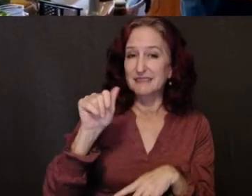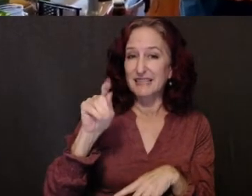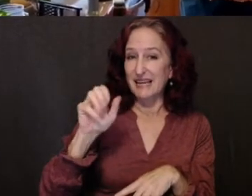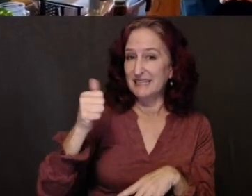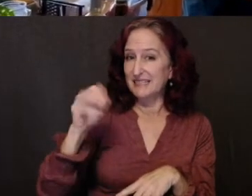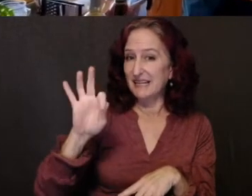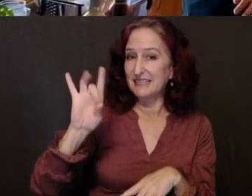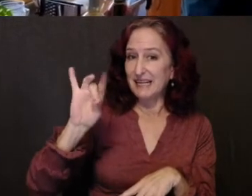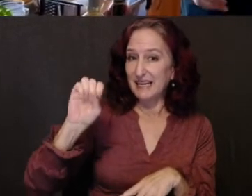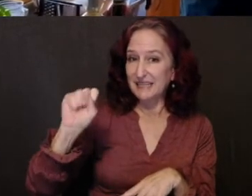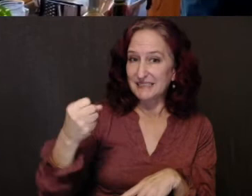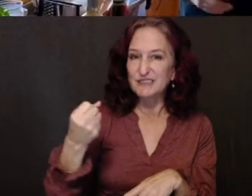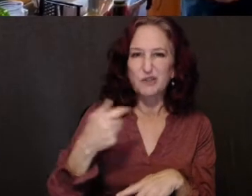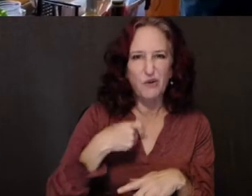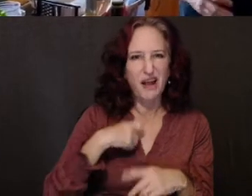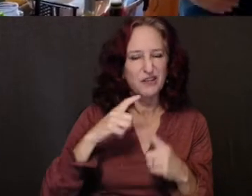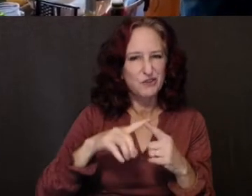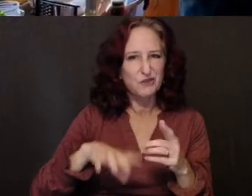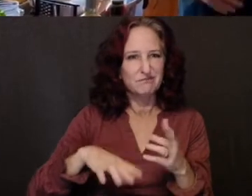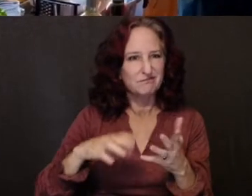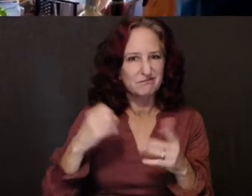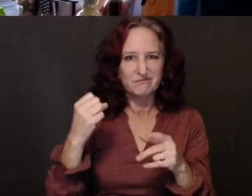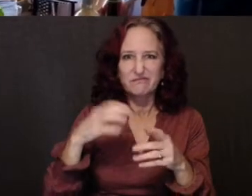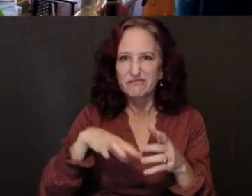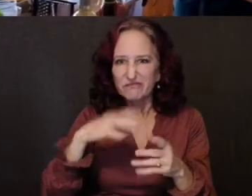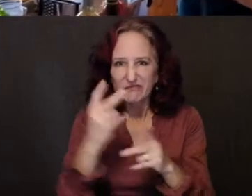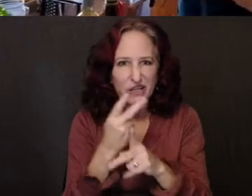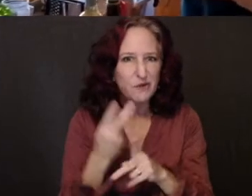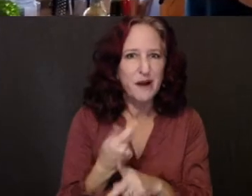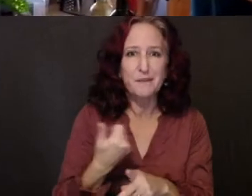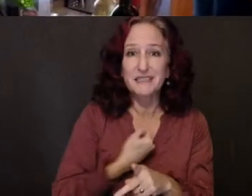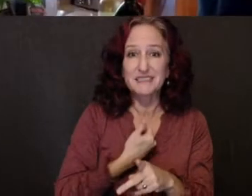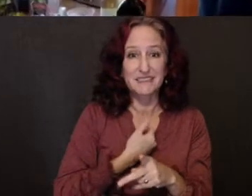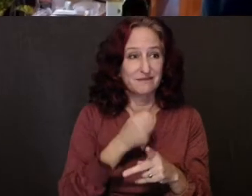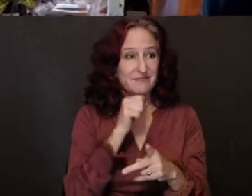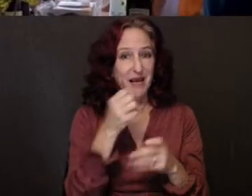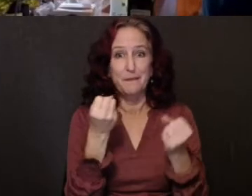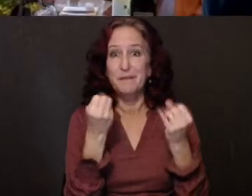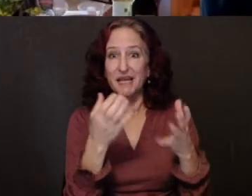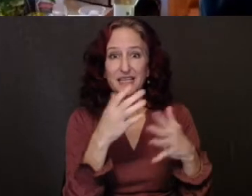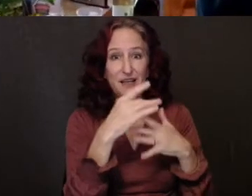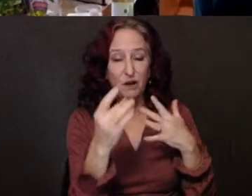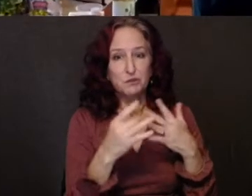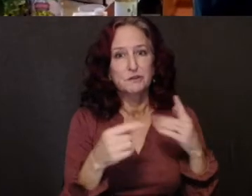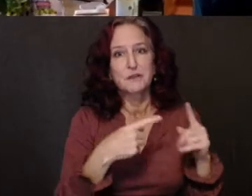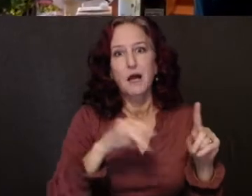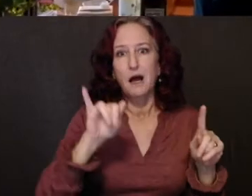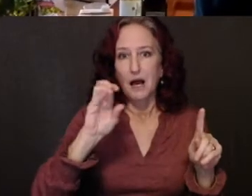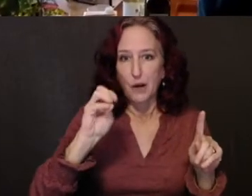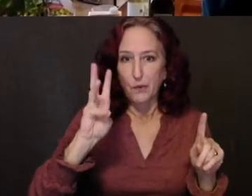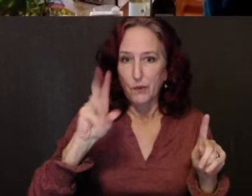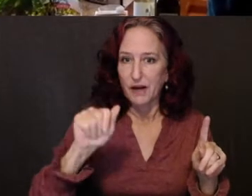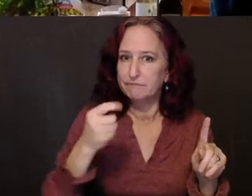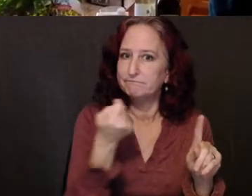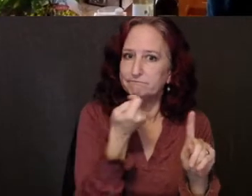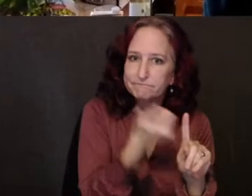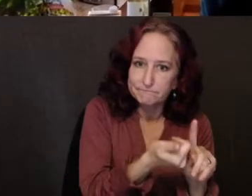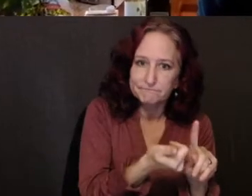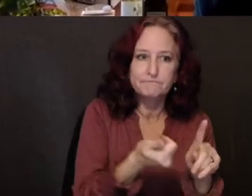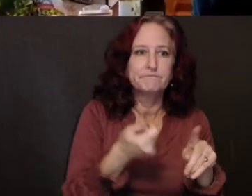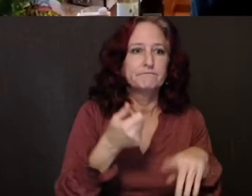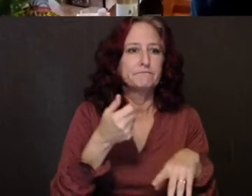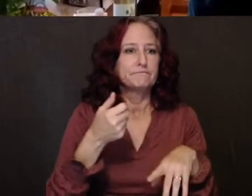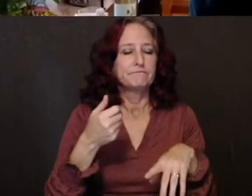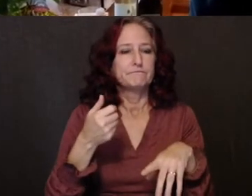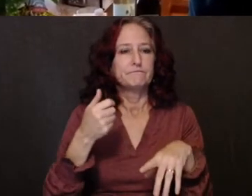So as when I became vegetarian back in late 80s, and so I had to